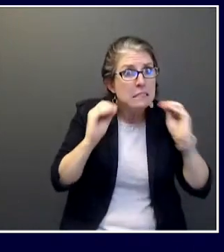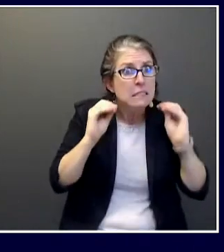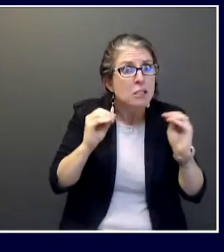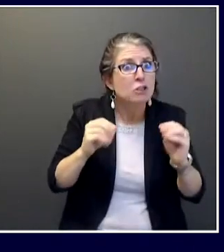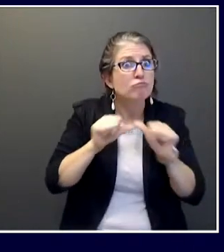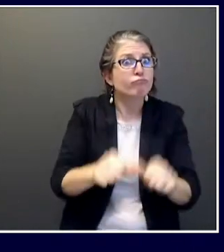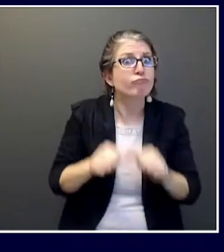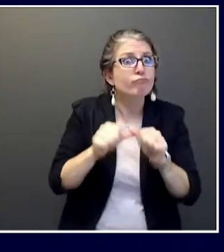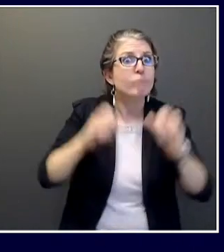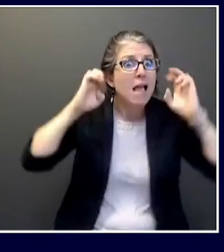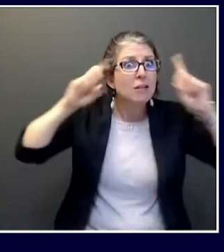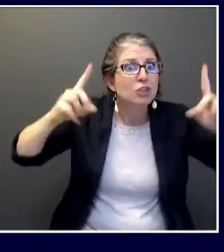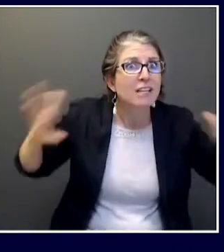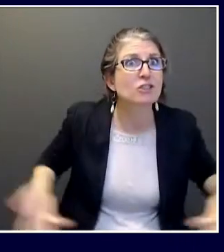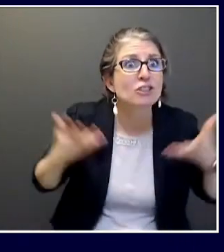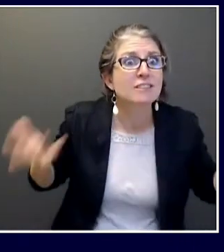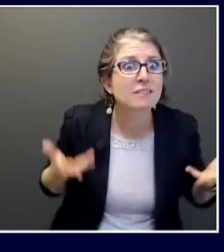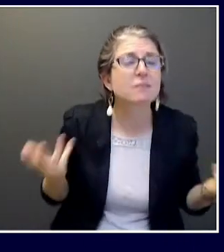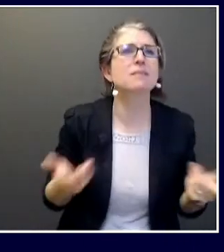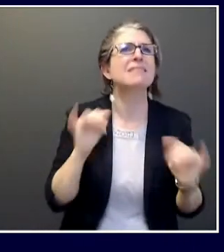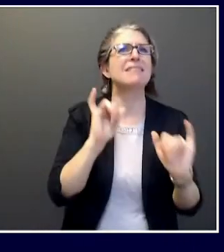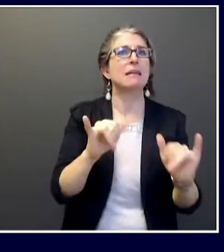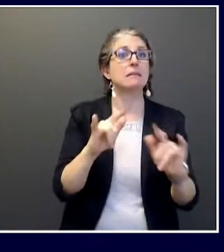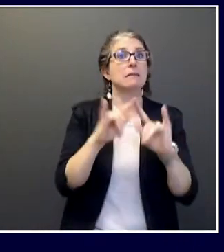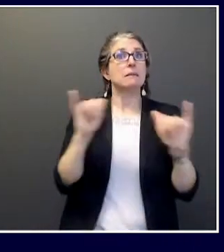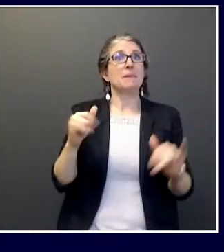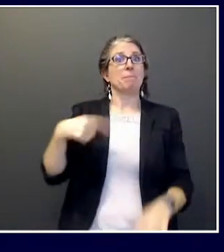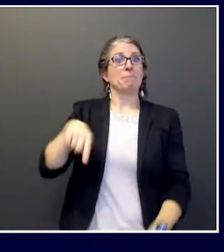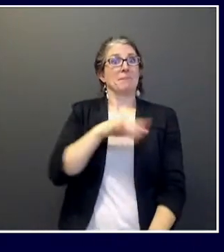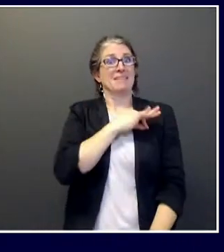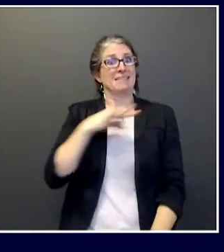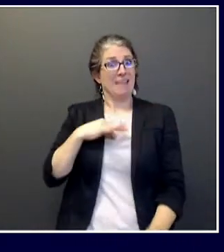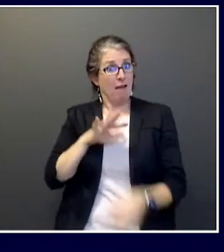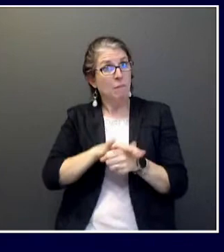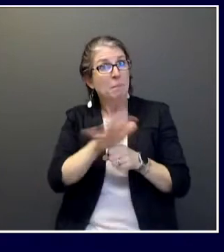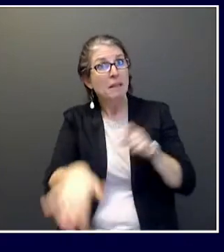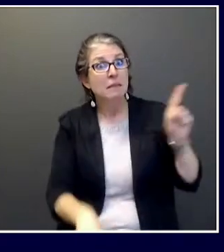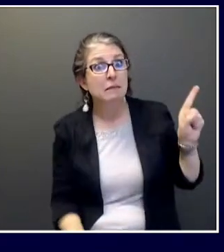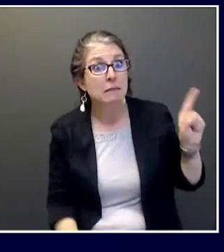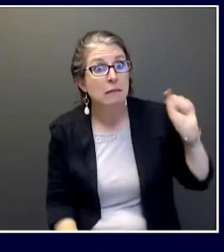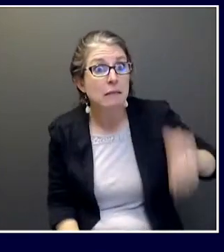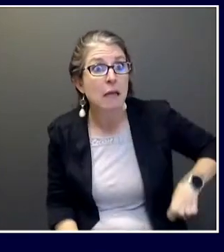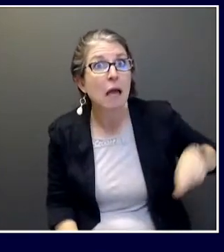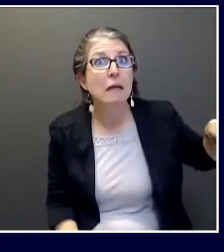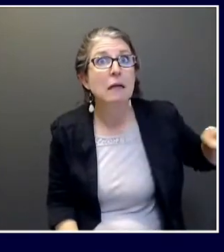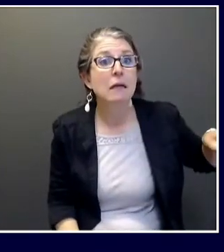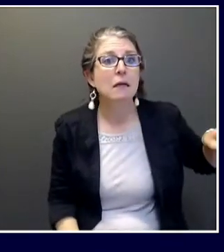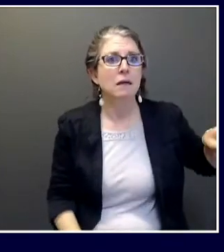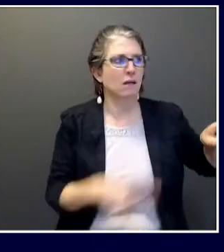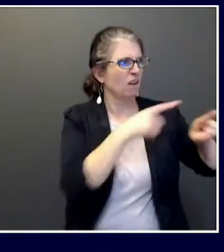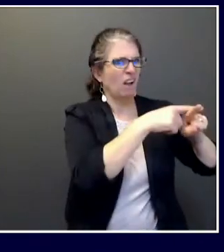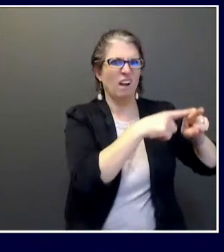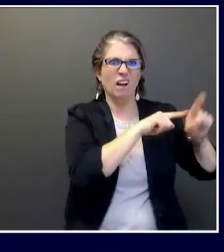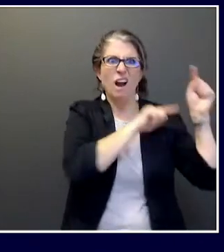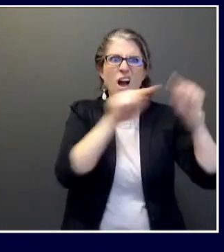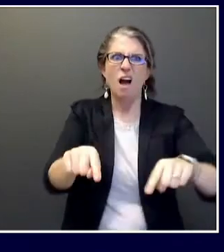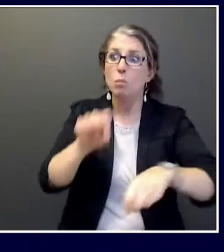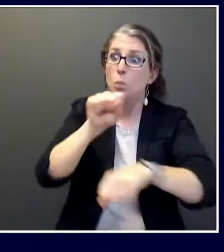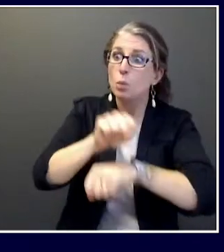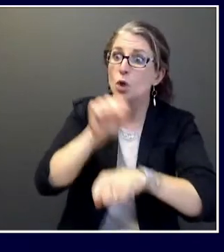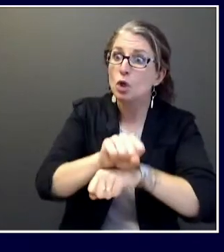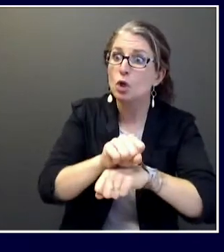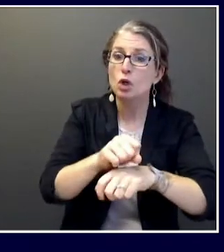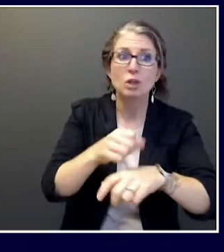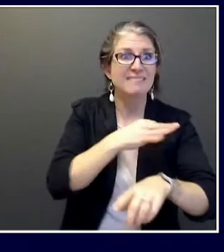have great new childcare options on the table this year that we're working with facilities on, housing support programs, as well